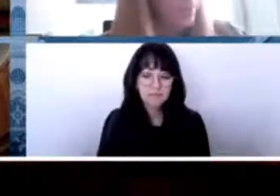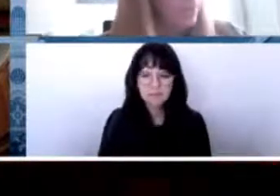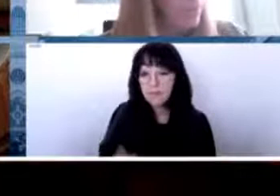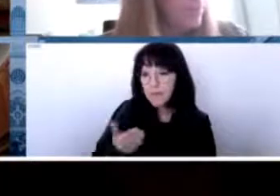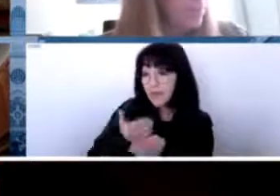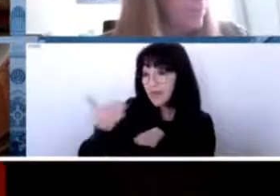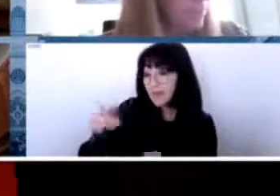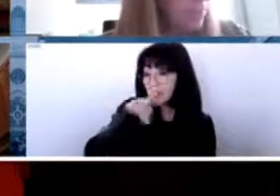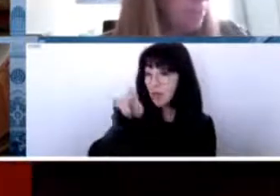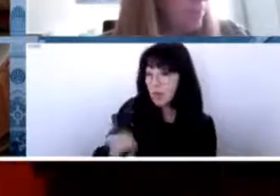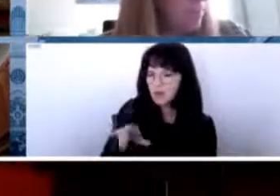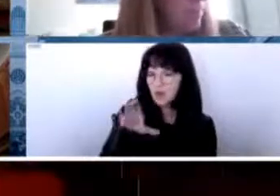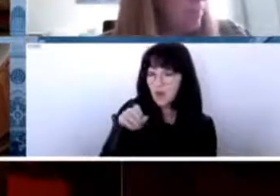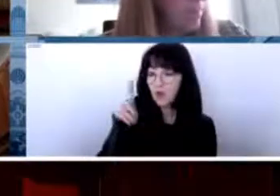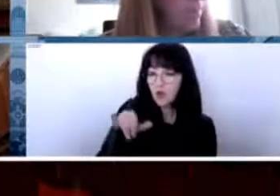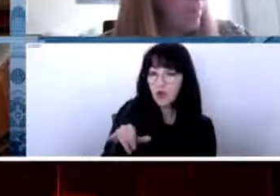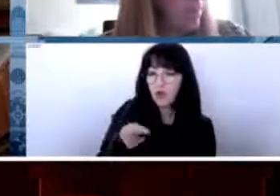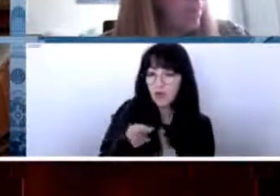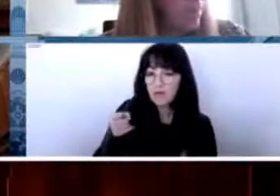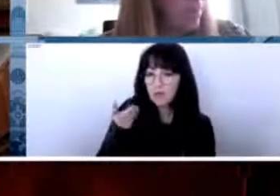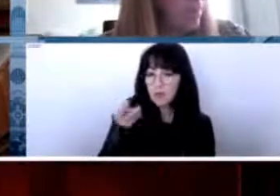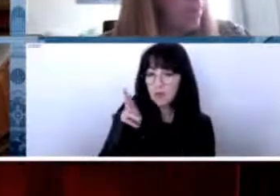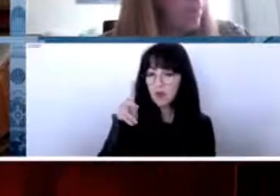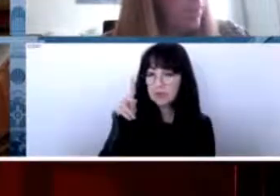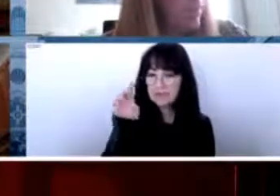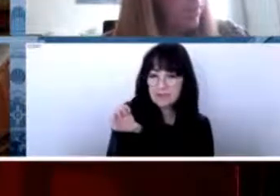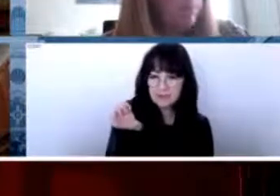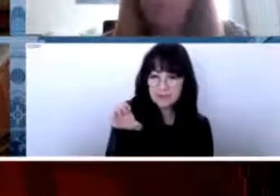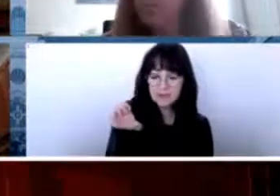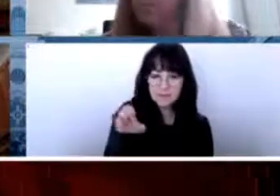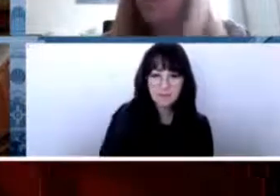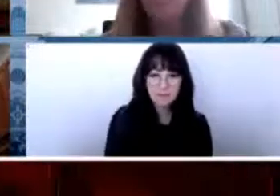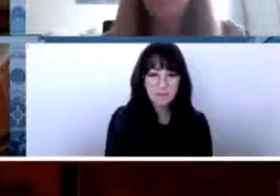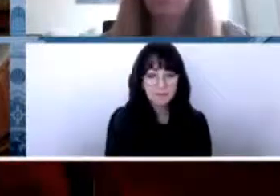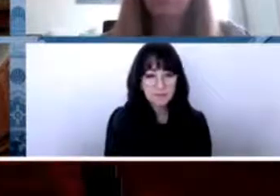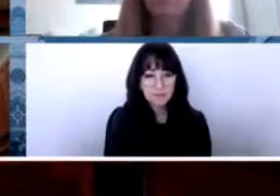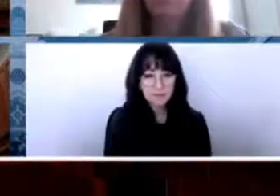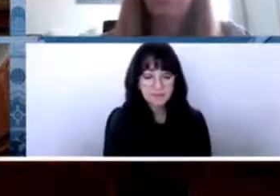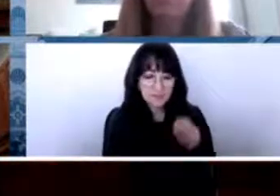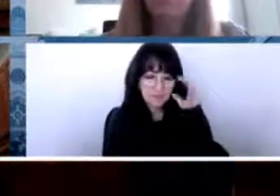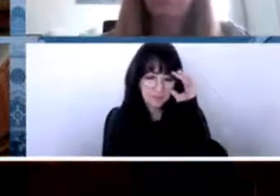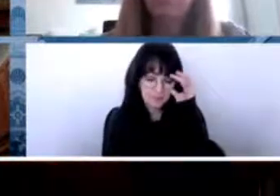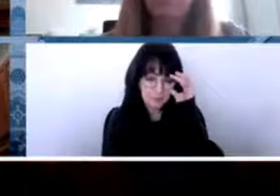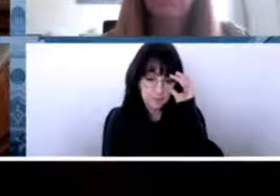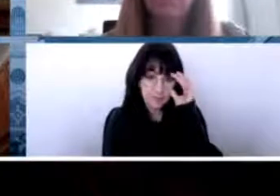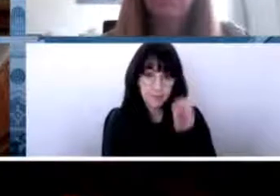WRDE.